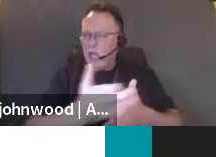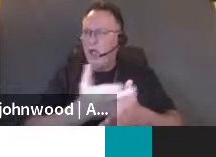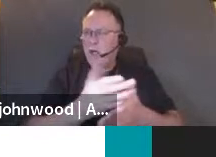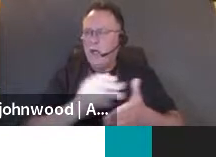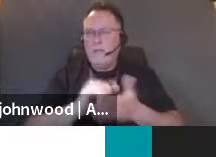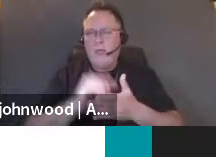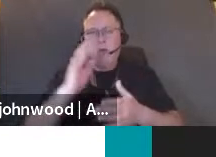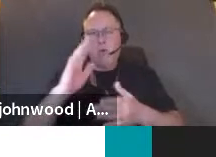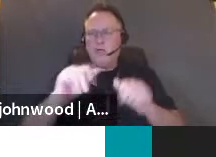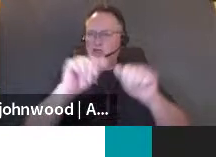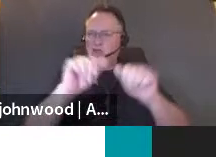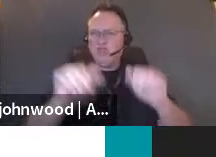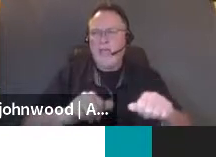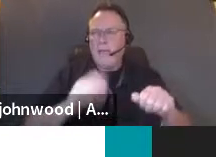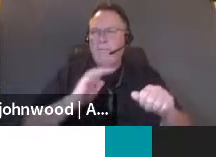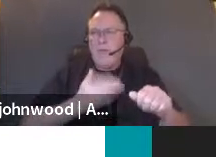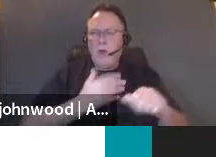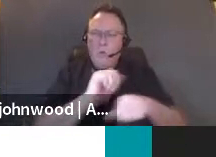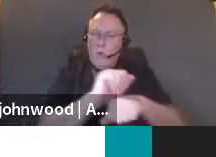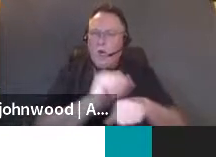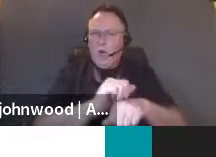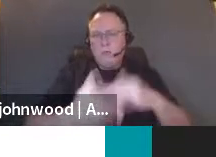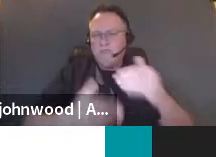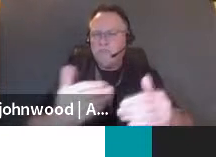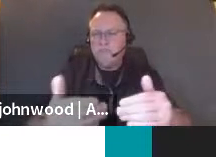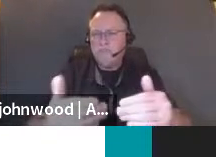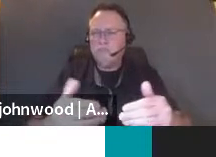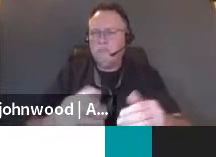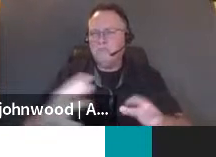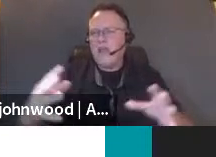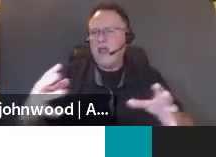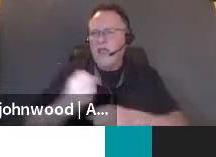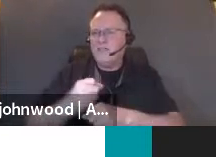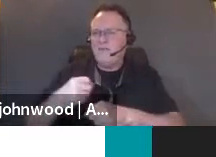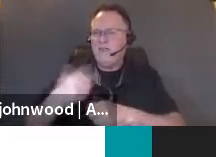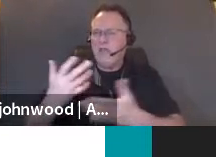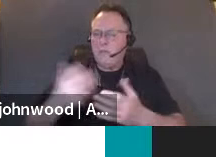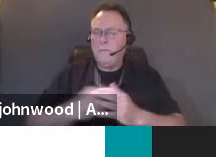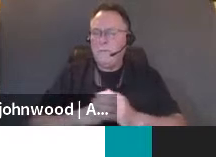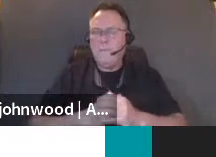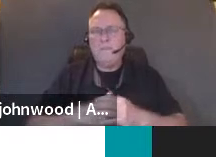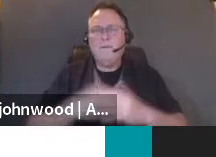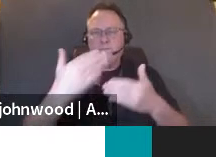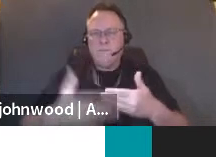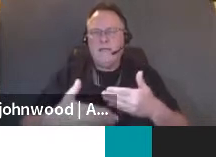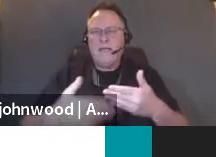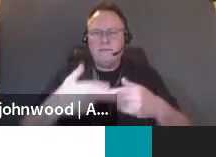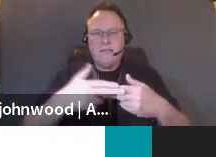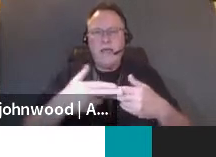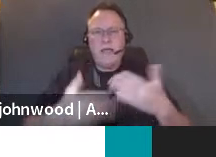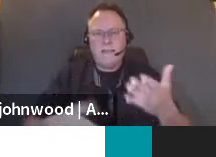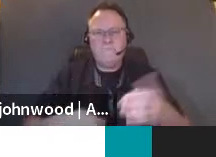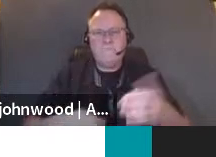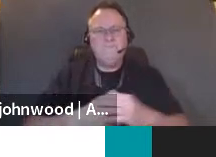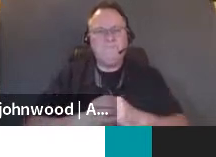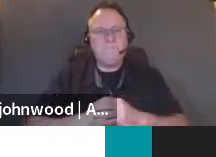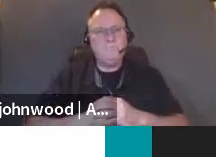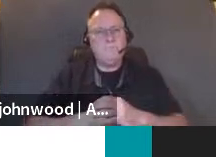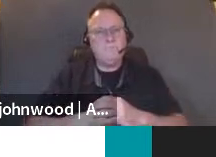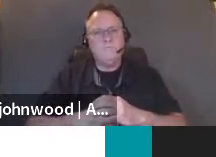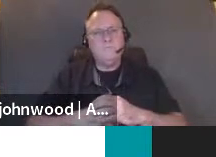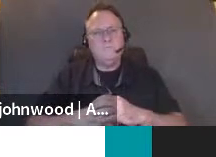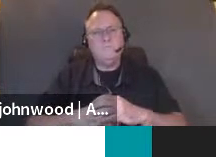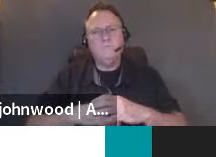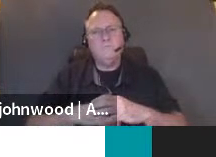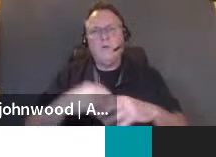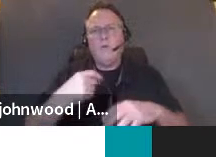success of the work that we do collectively. So next slide. We